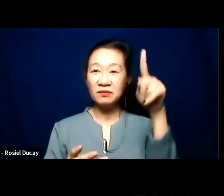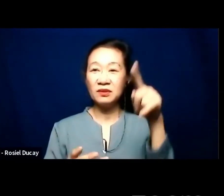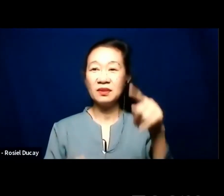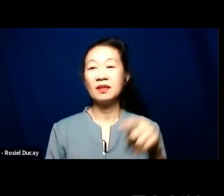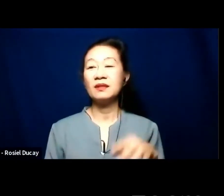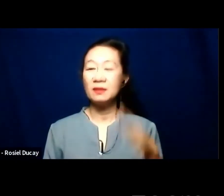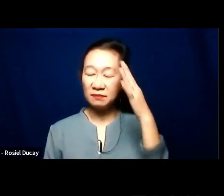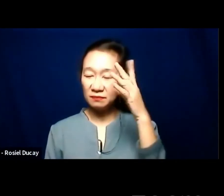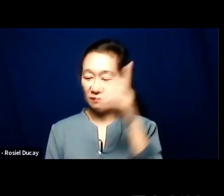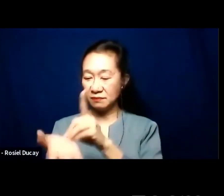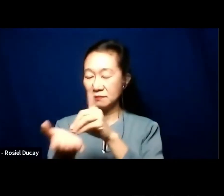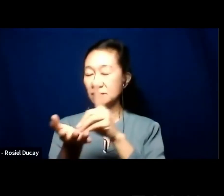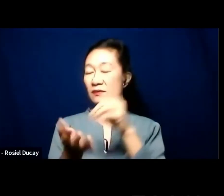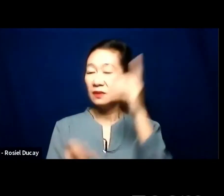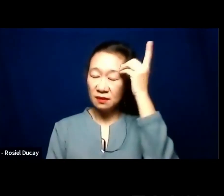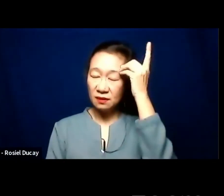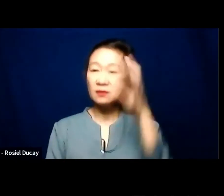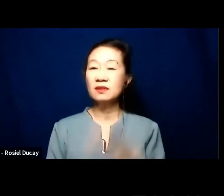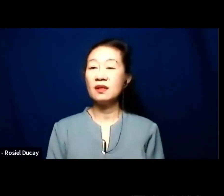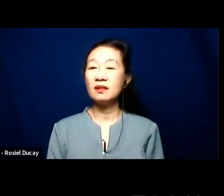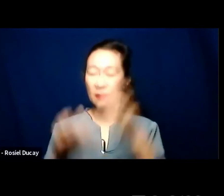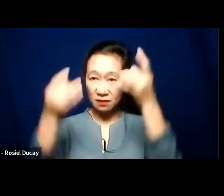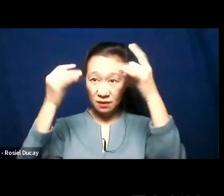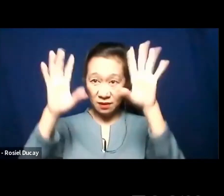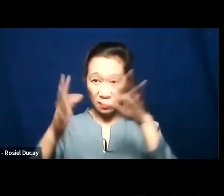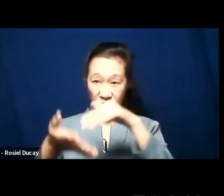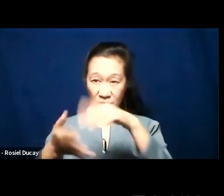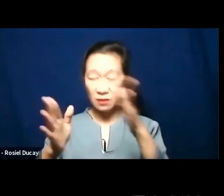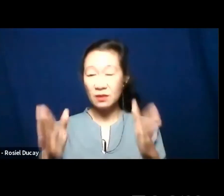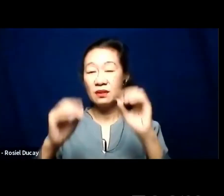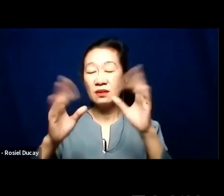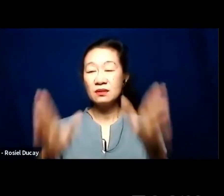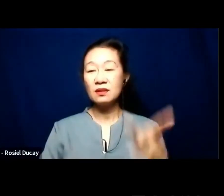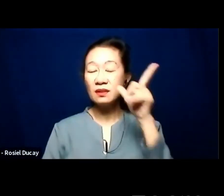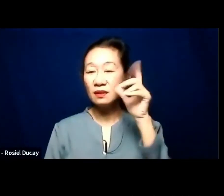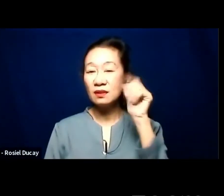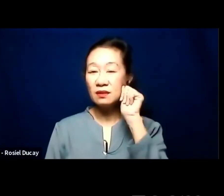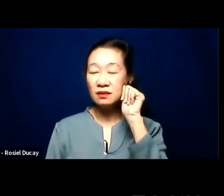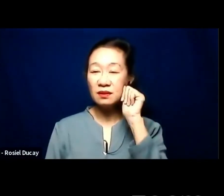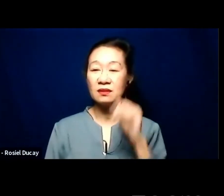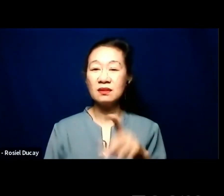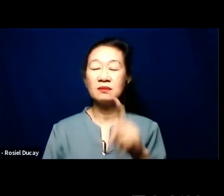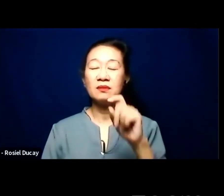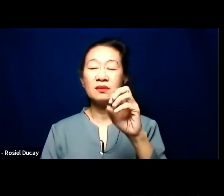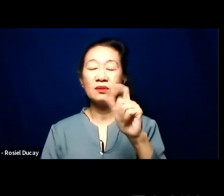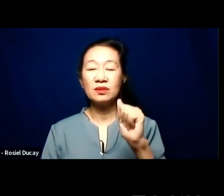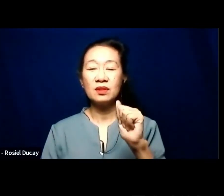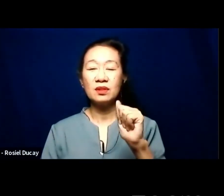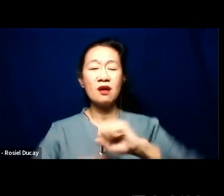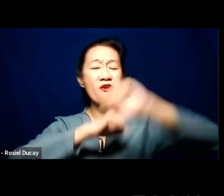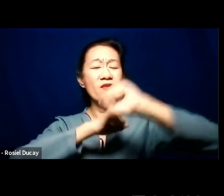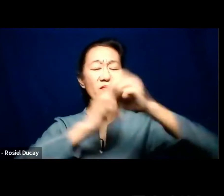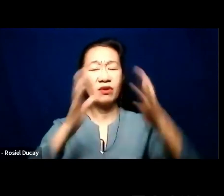diagnosed and at-risk students. So Teacher Landa is a staunch and relentless advocate